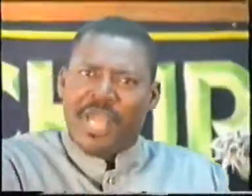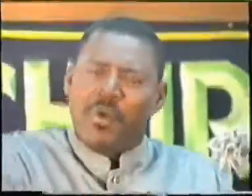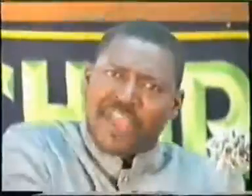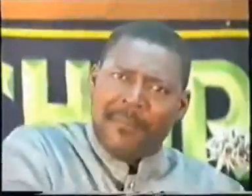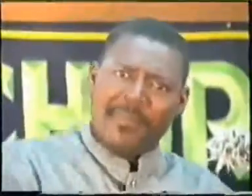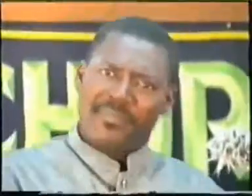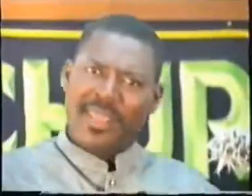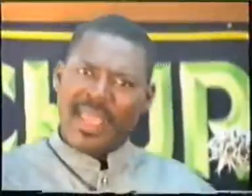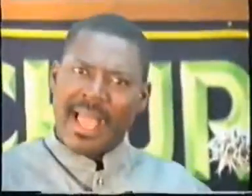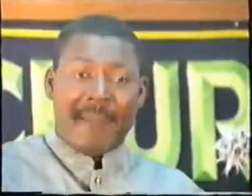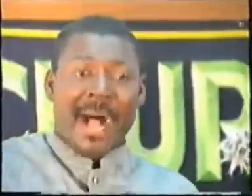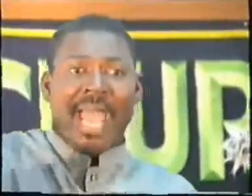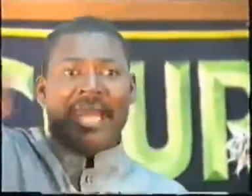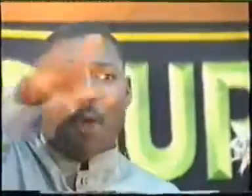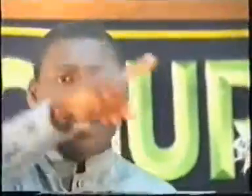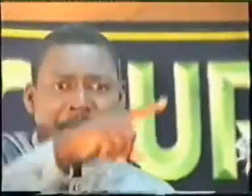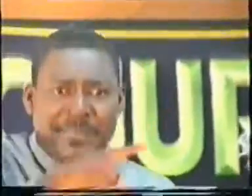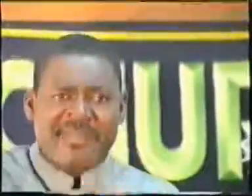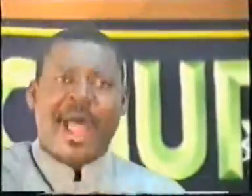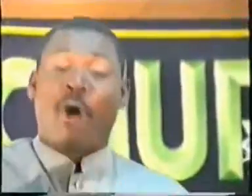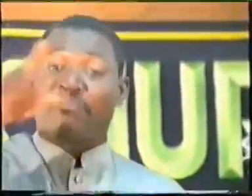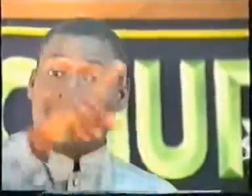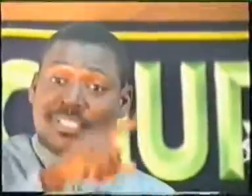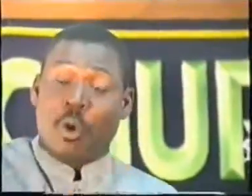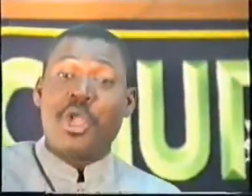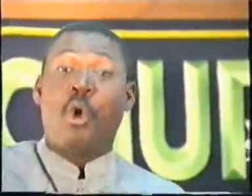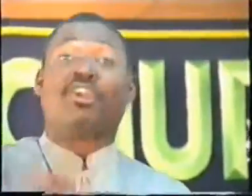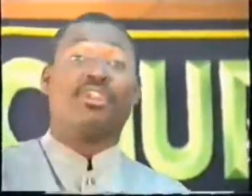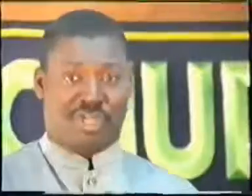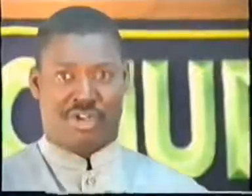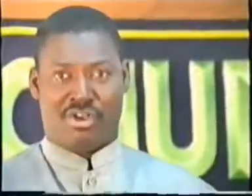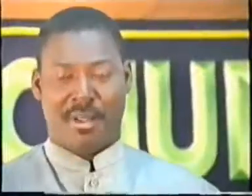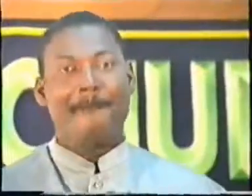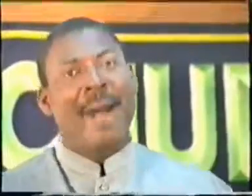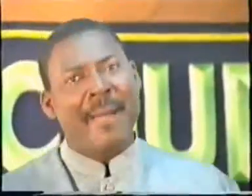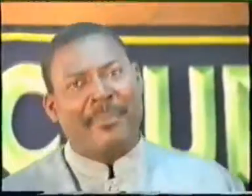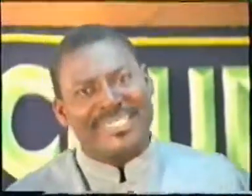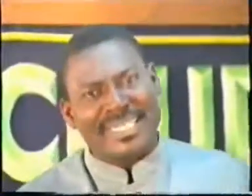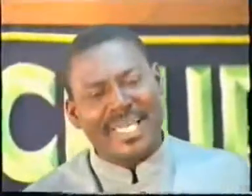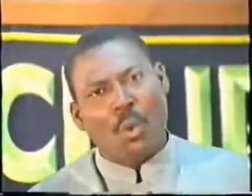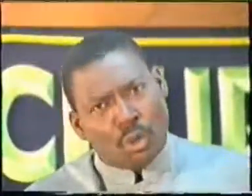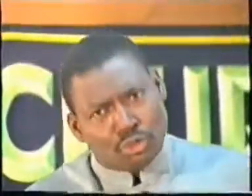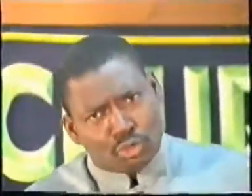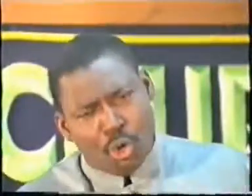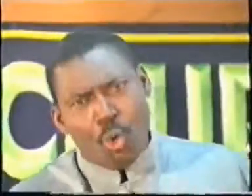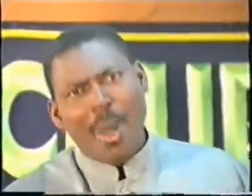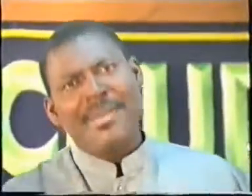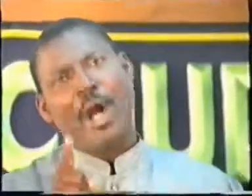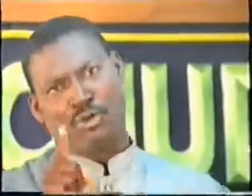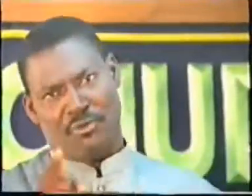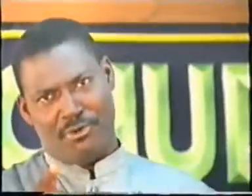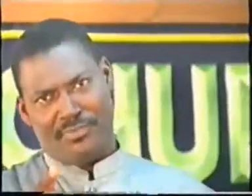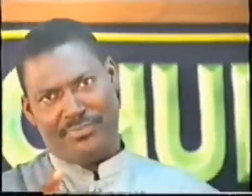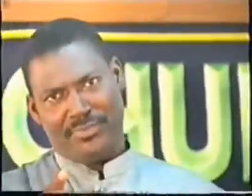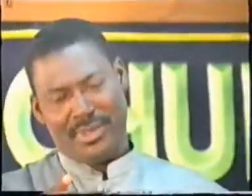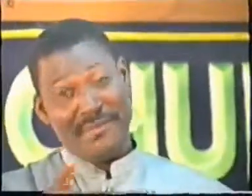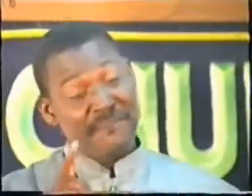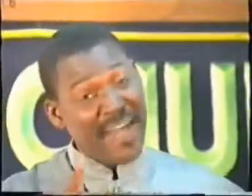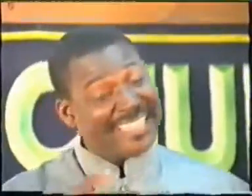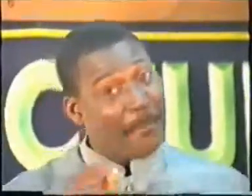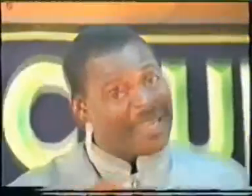Lewi ekwanso asofudie no atwam ama ene obi biara ofre no say oye o Christ ni no. Bible say wonso